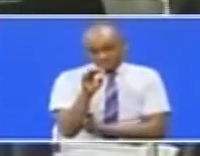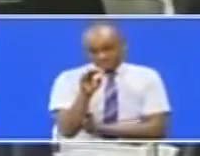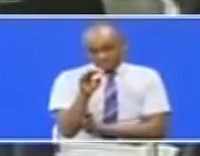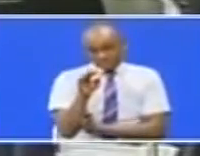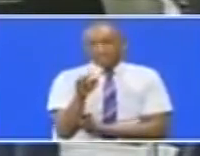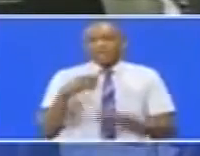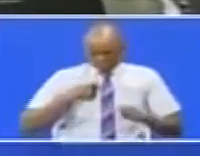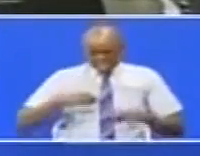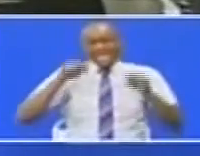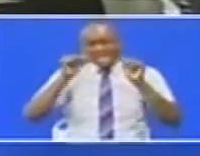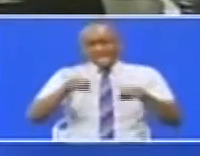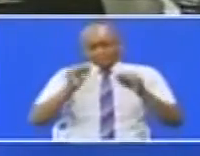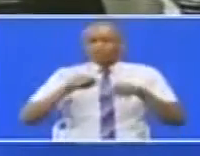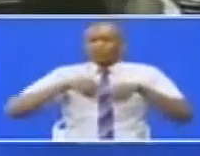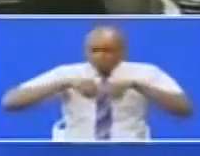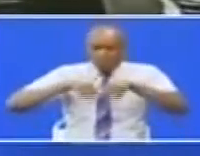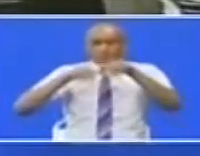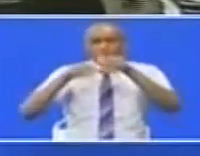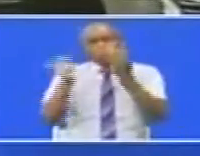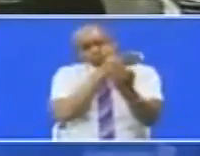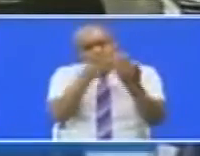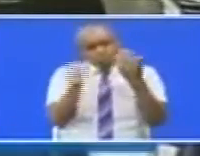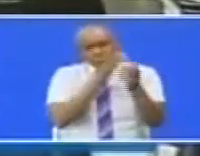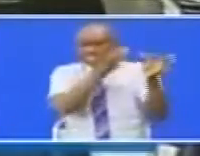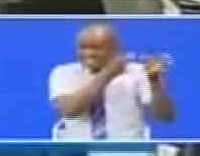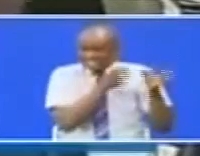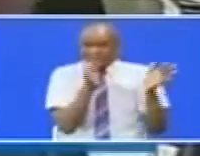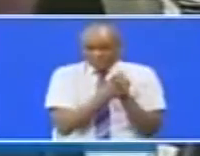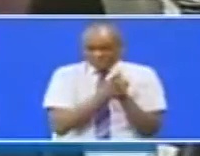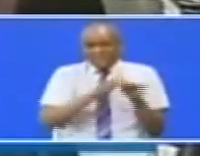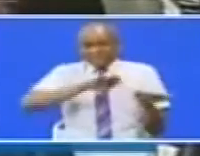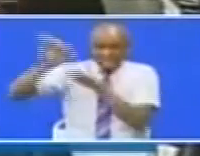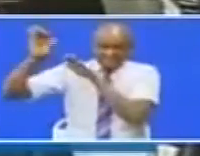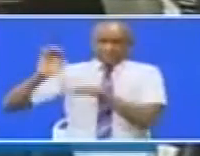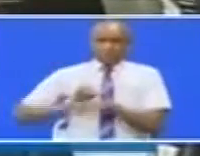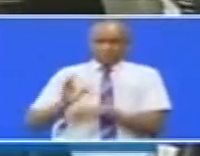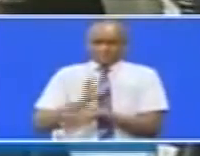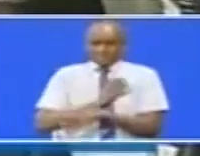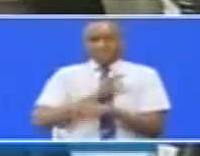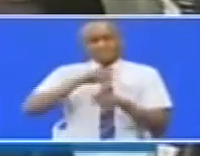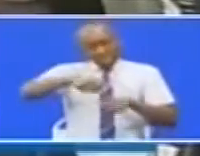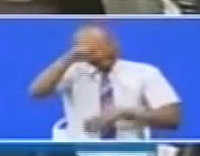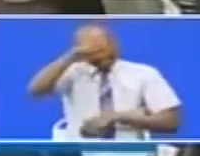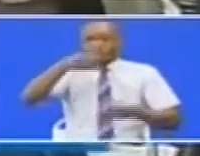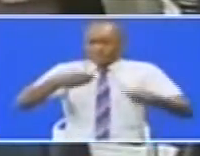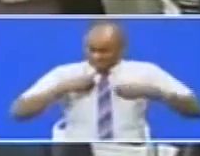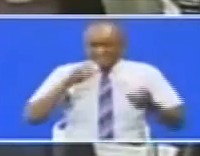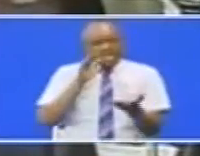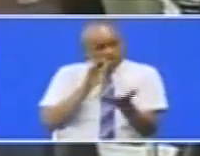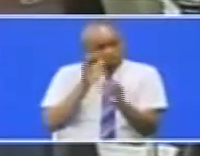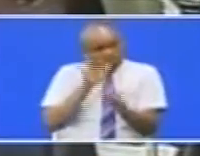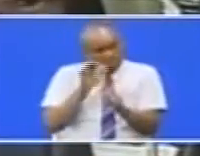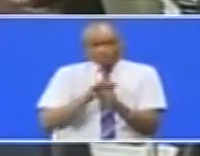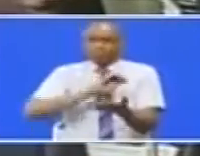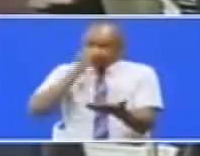that we shall be able to persuade Treasury and Parliamentary Committee on Budget to give us enough resources to be able